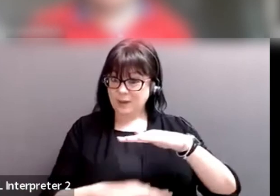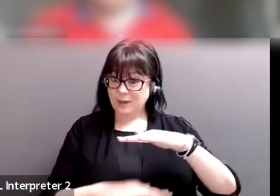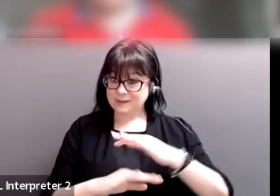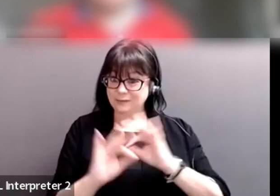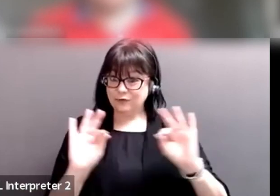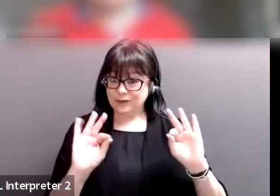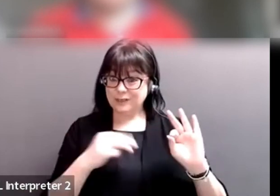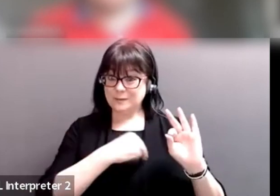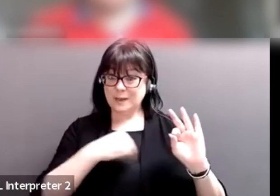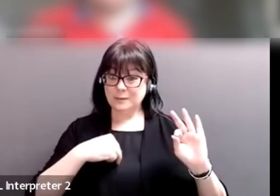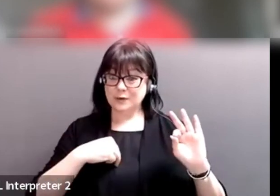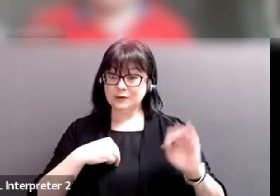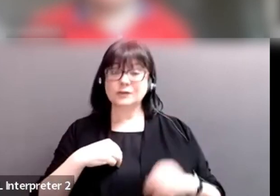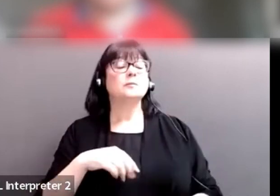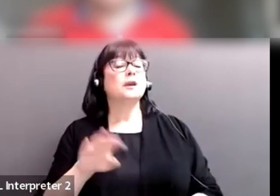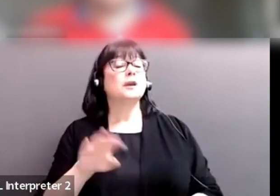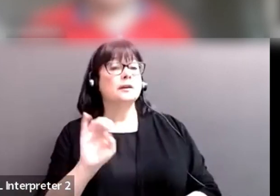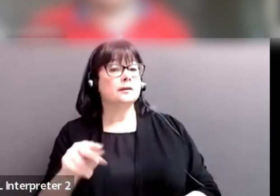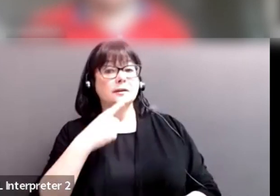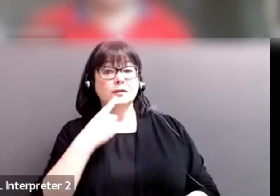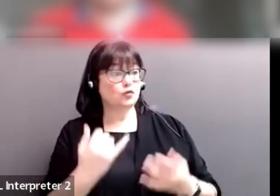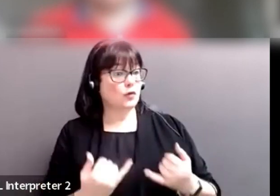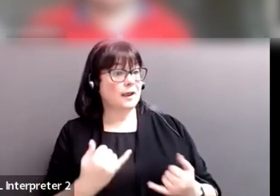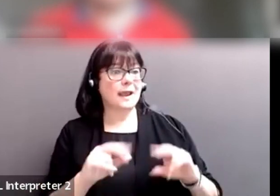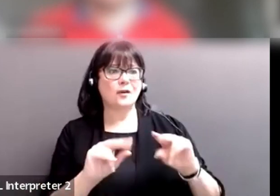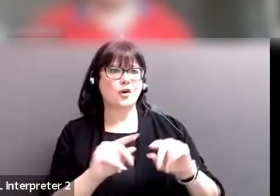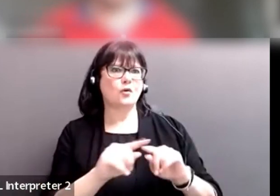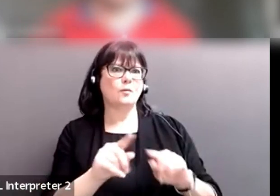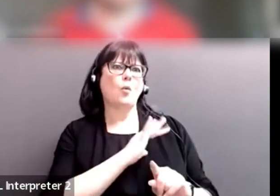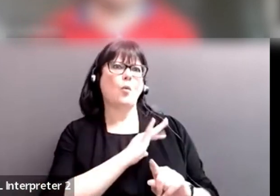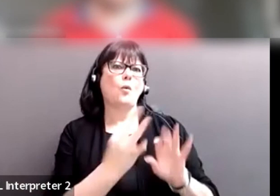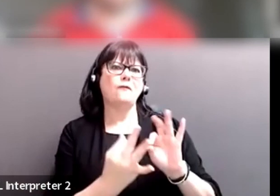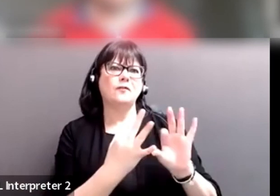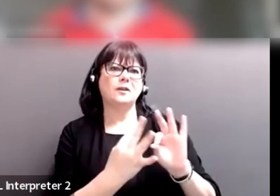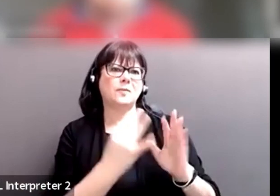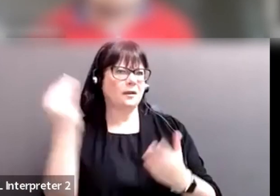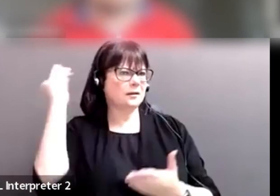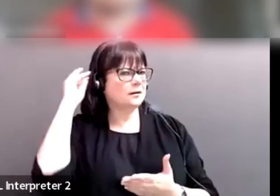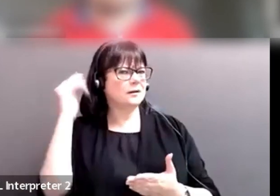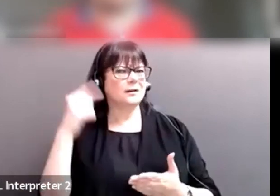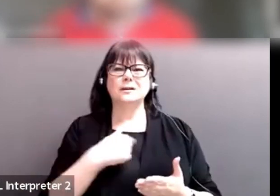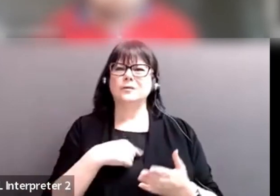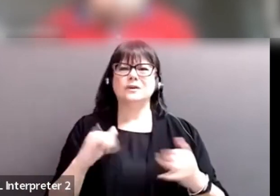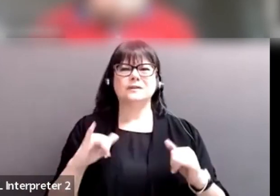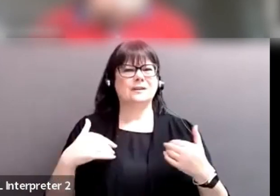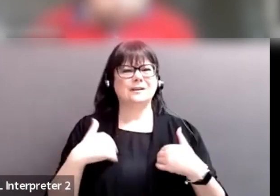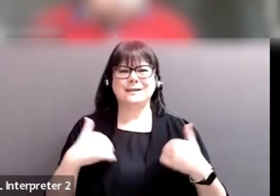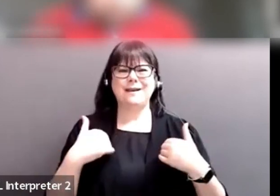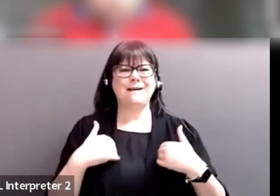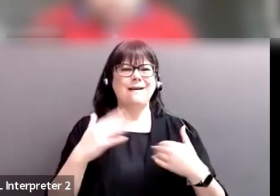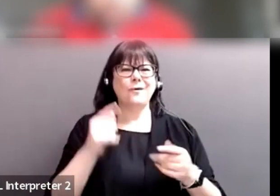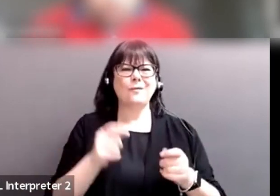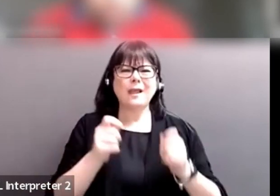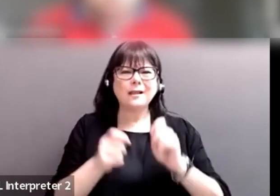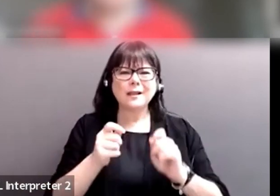Yeah, so that's not in the platform right now, but Jacob, like this is fantastic feedback. And obviously like we're still a young startup company. We're continuing to grow and develop our product, and like